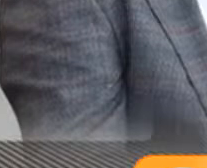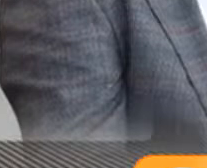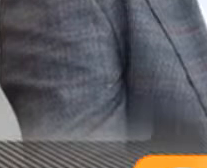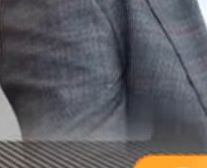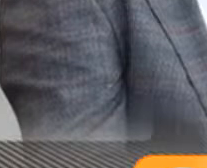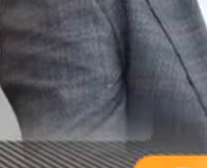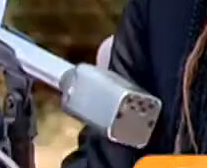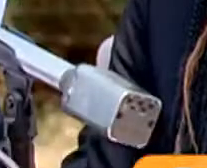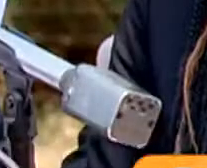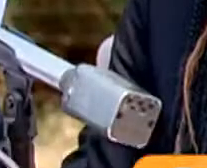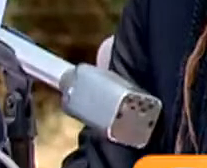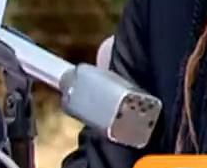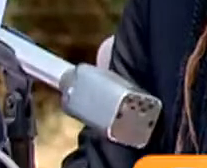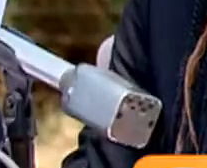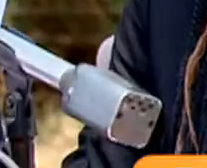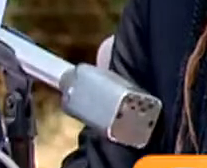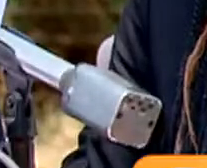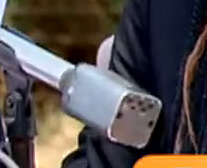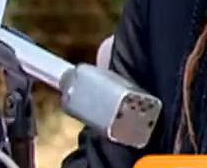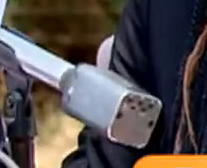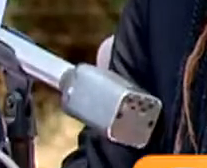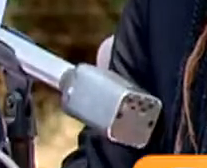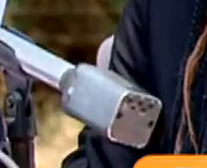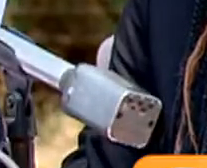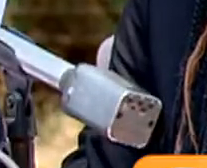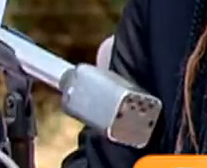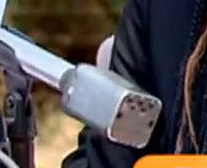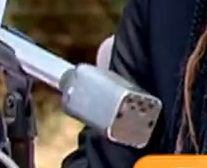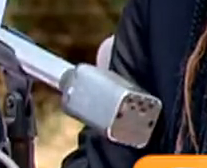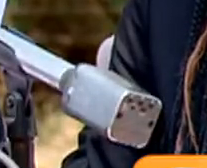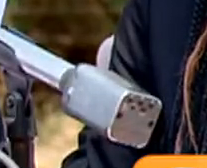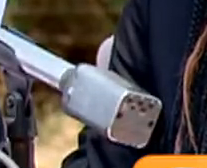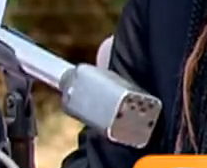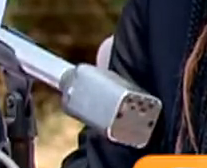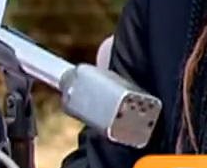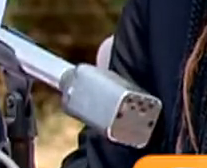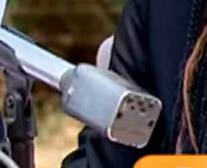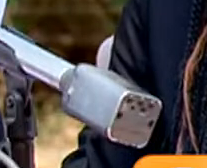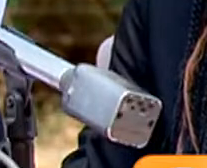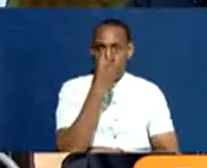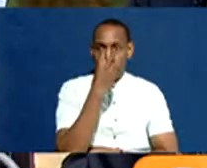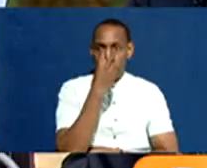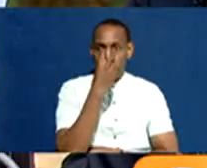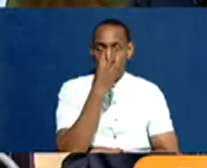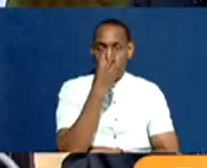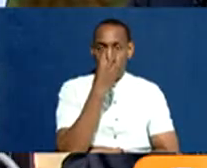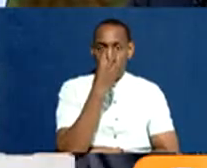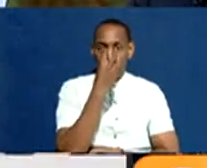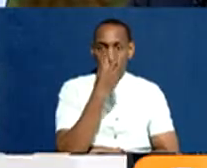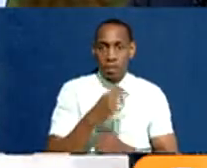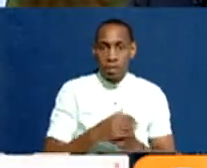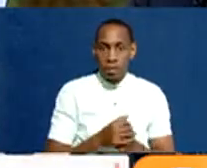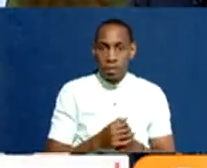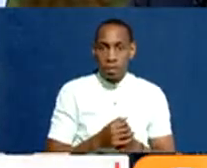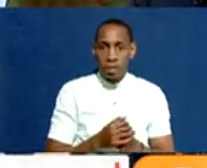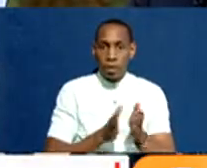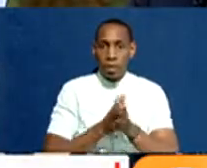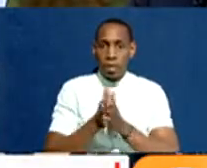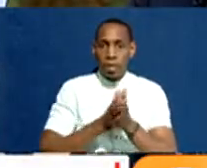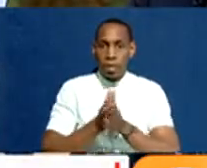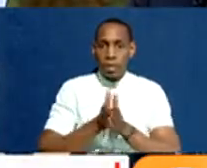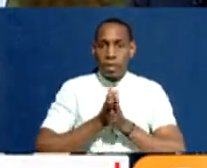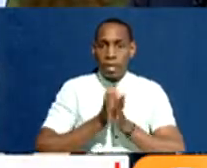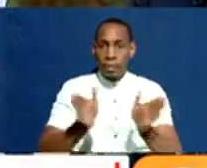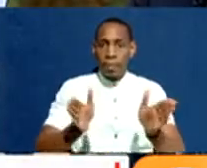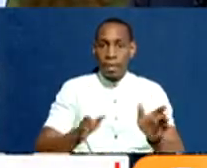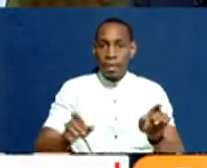full hearing. The profile of the suspects invites significant public interest